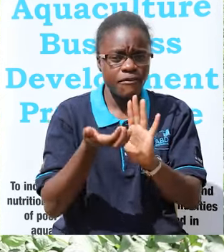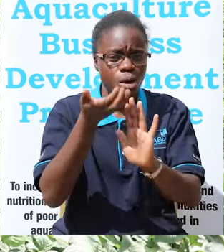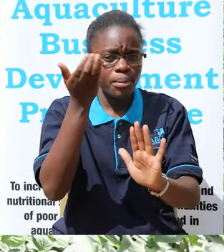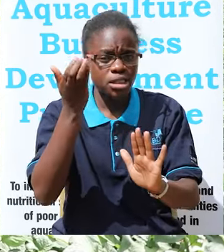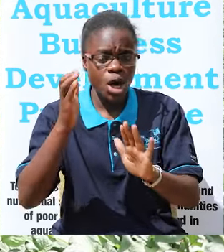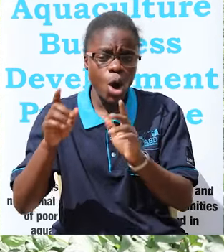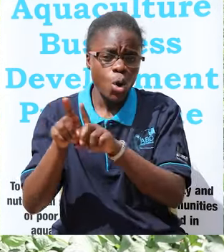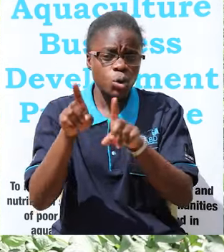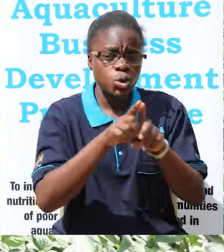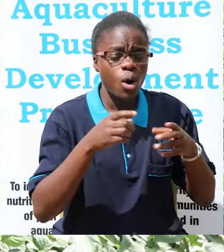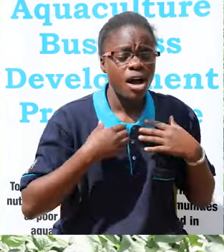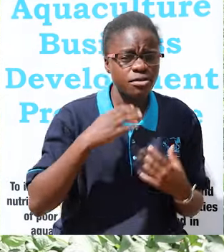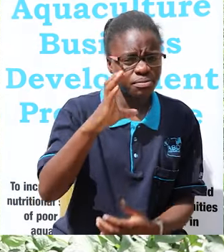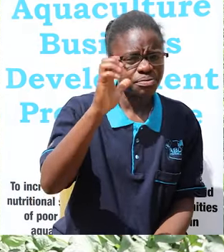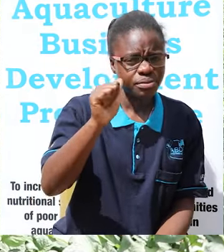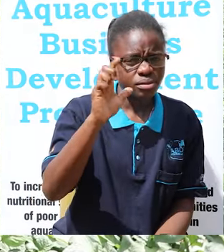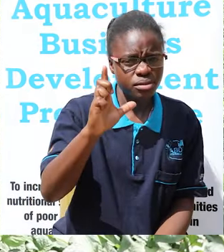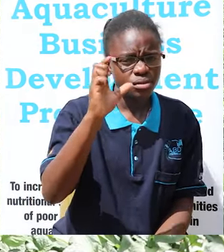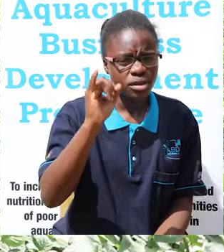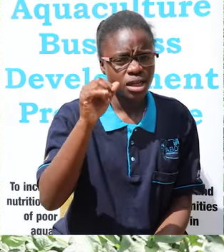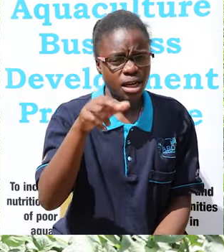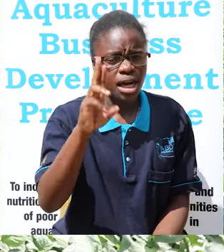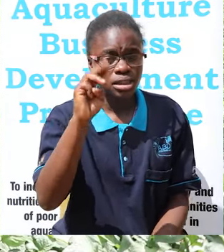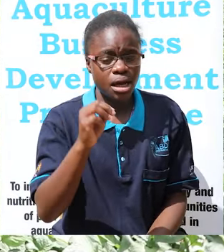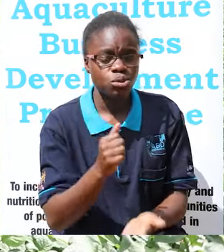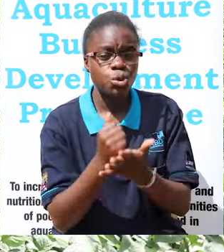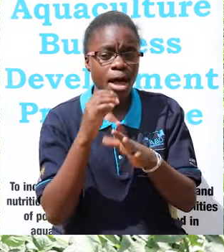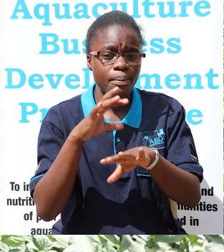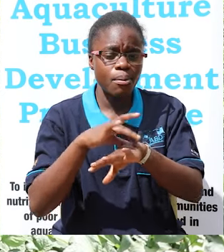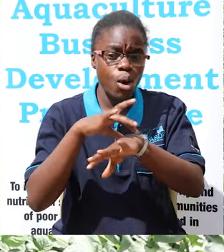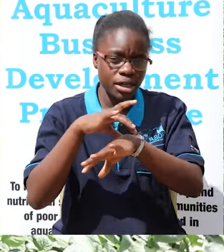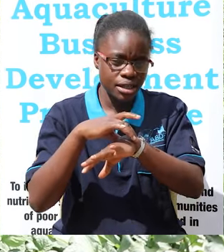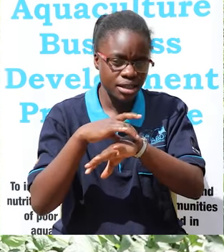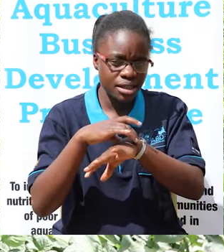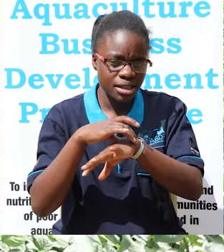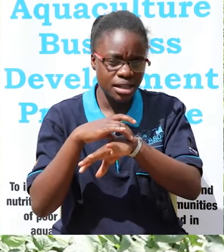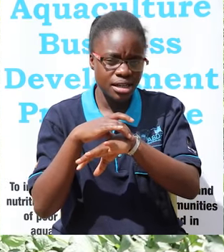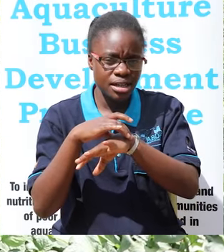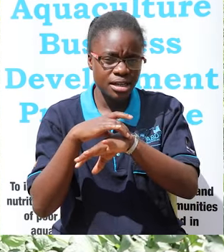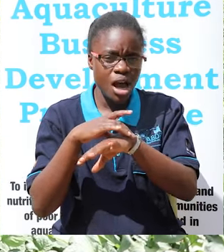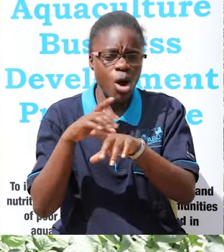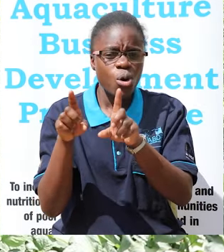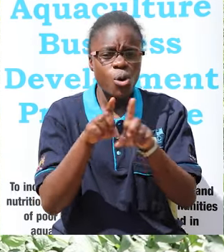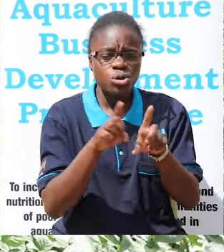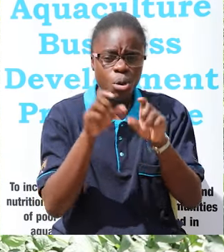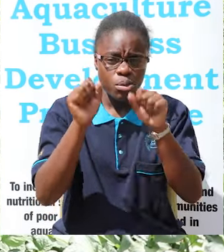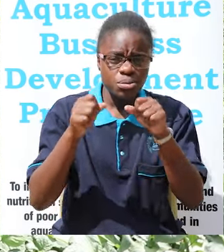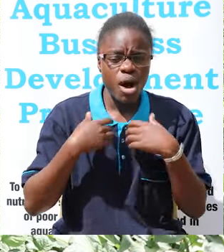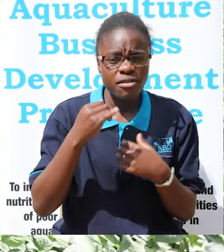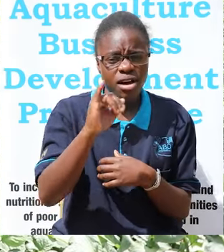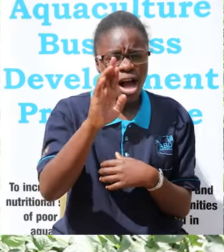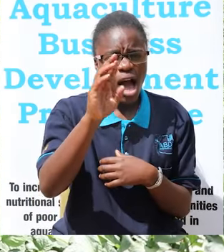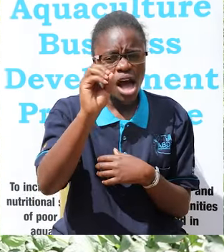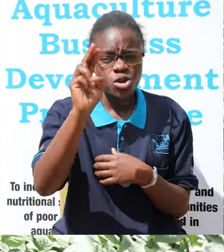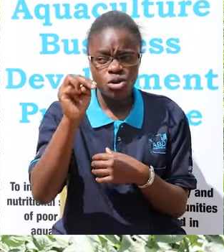development. We are sure that we will have calcium, magnesium in these plants. We are sure to get iron